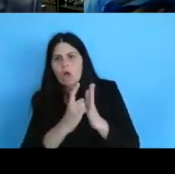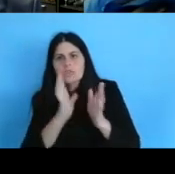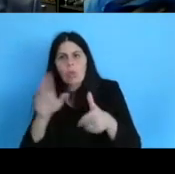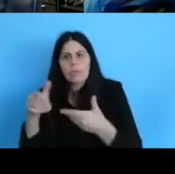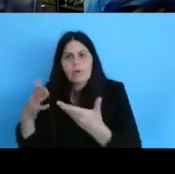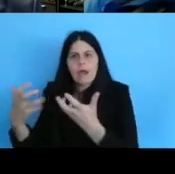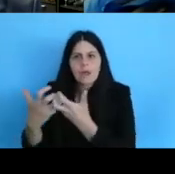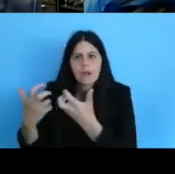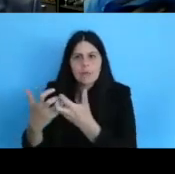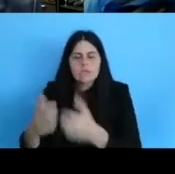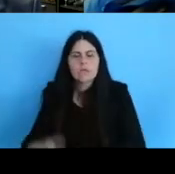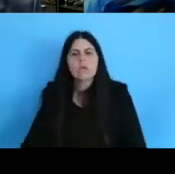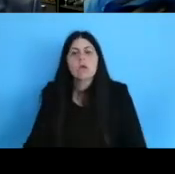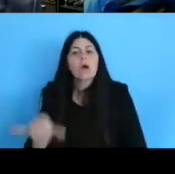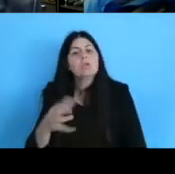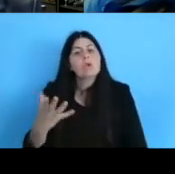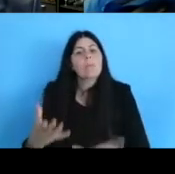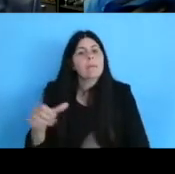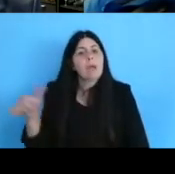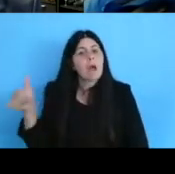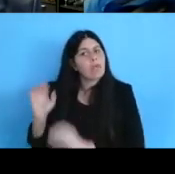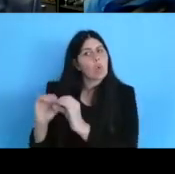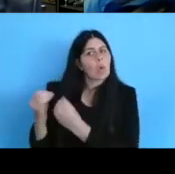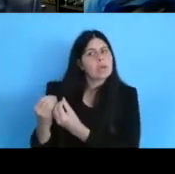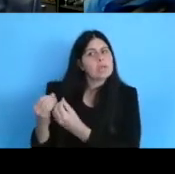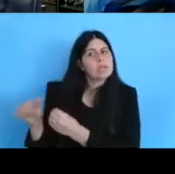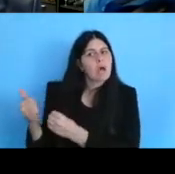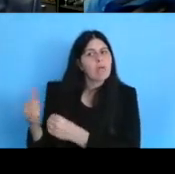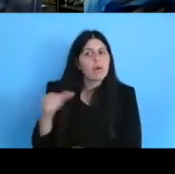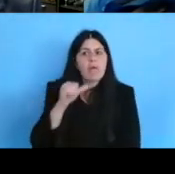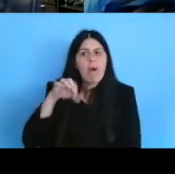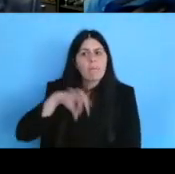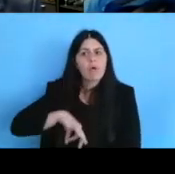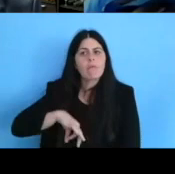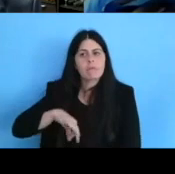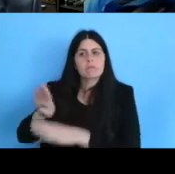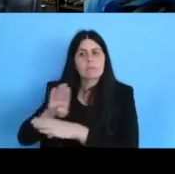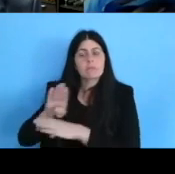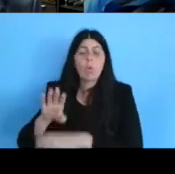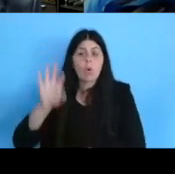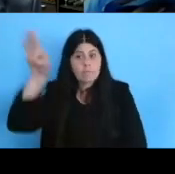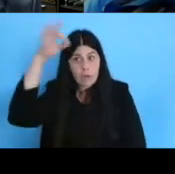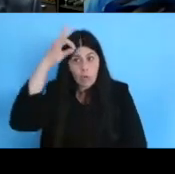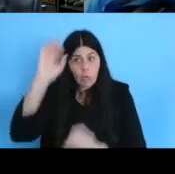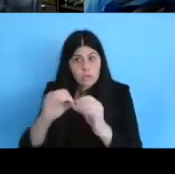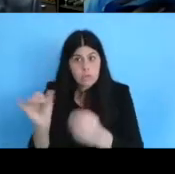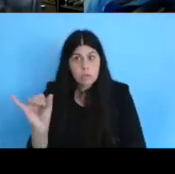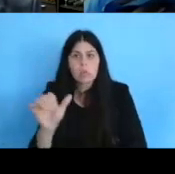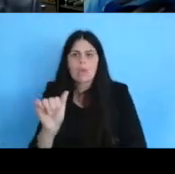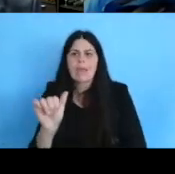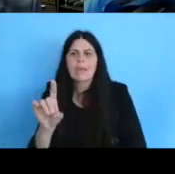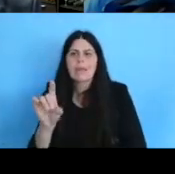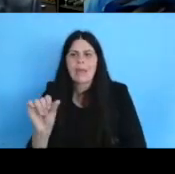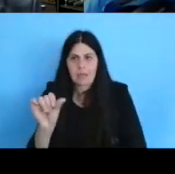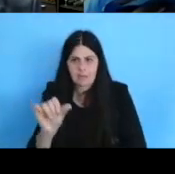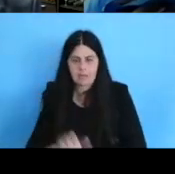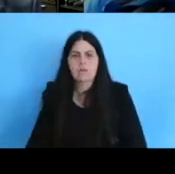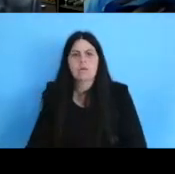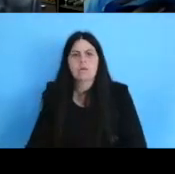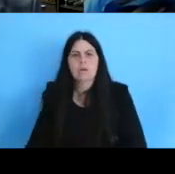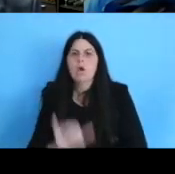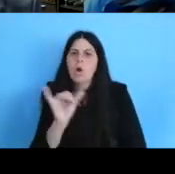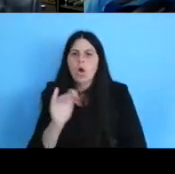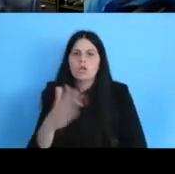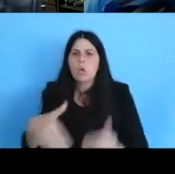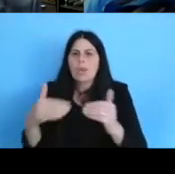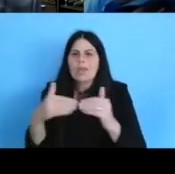want to also talk to some of your organizations and nonprofits and other federal organizations as well, ADA, and also the Equal